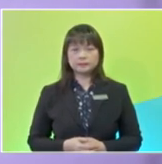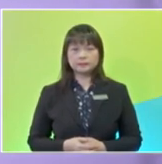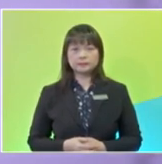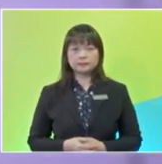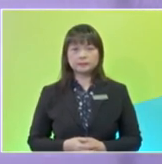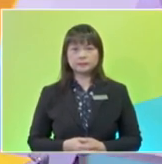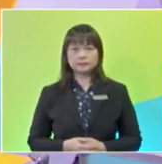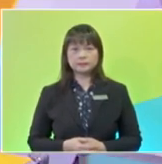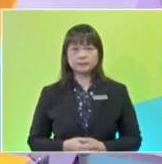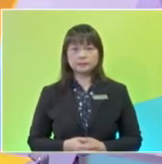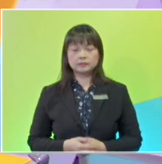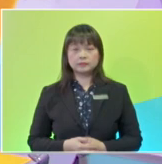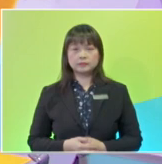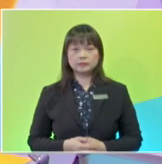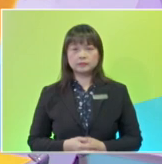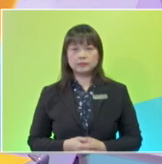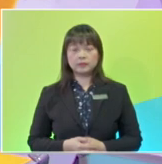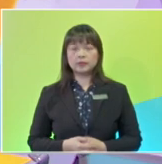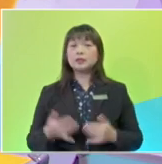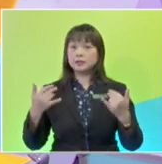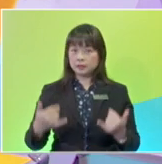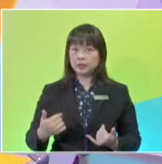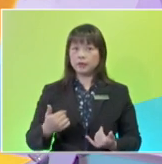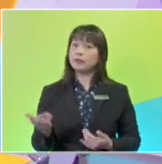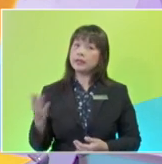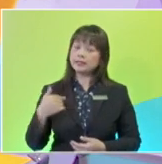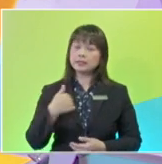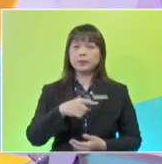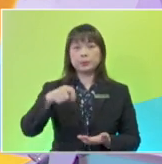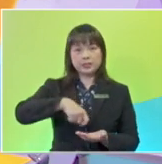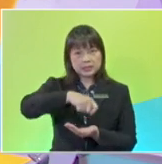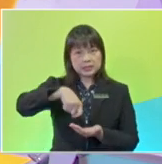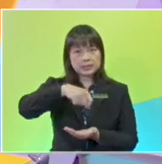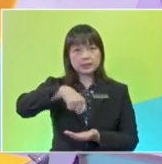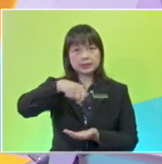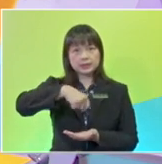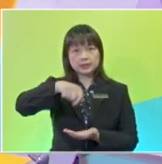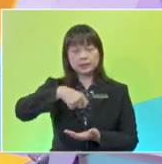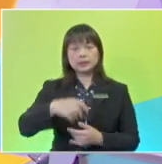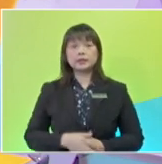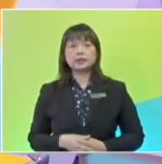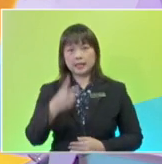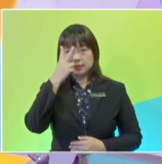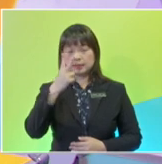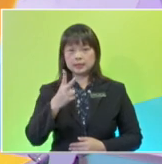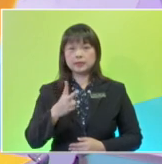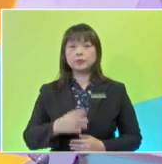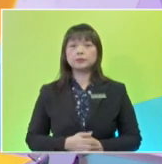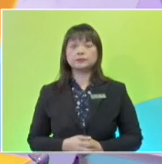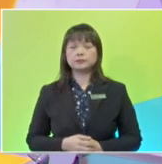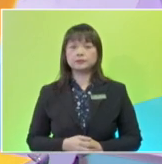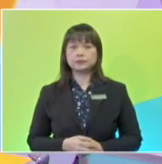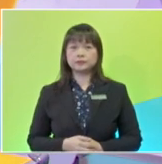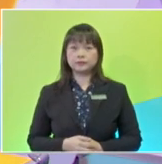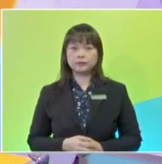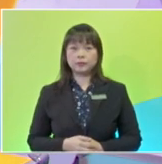Okay. Now, let us stir it and see whether it still remains or not. Okay? Okay.